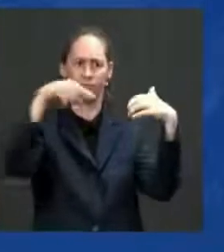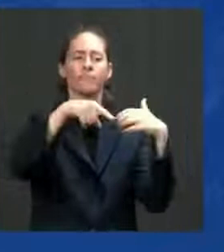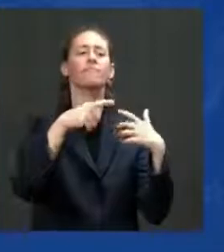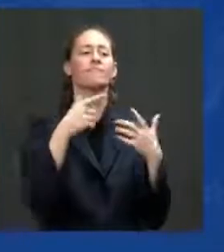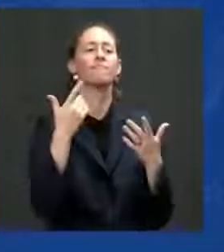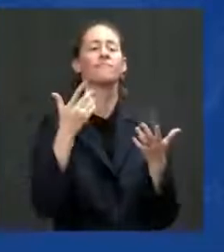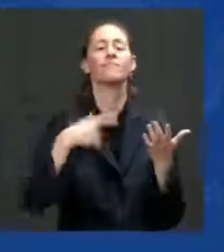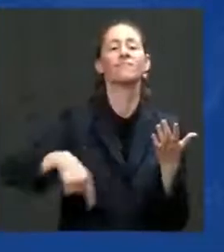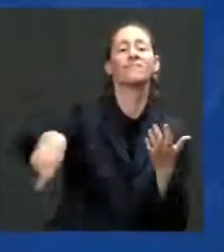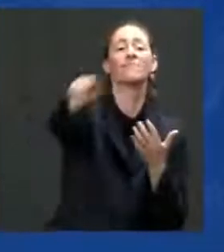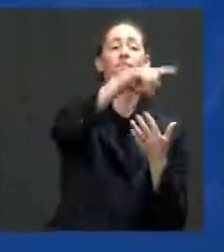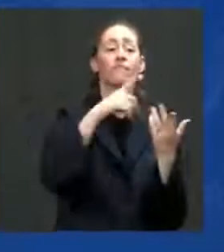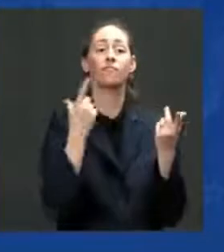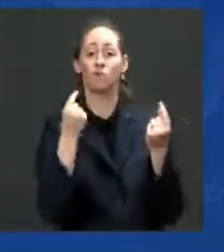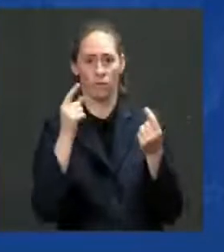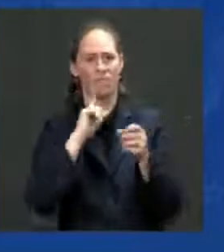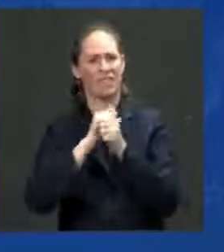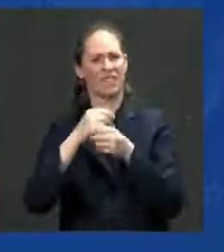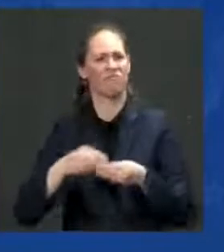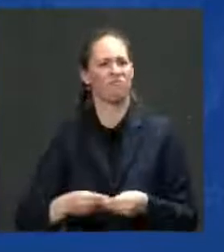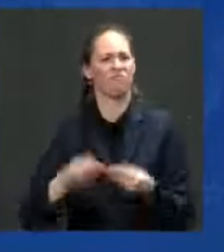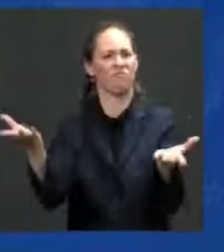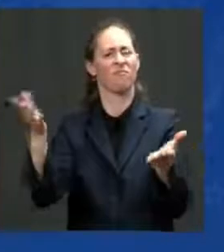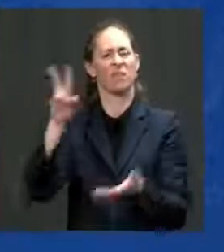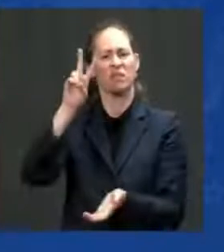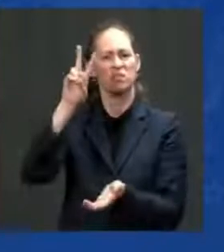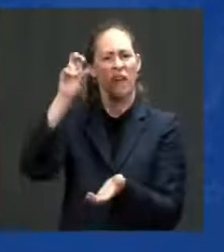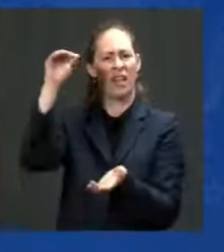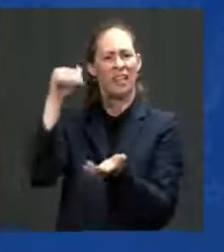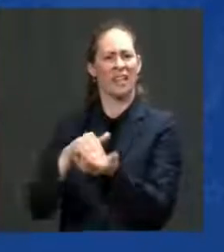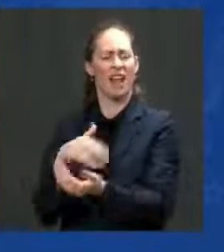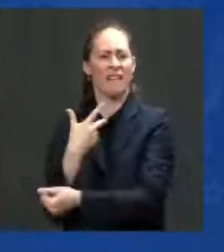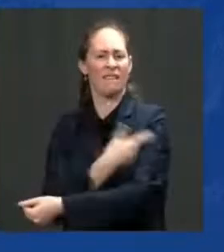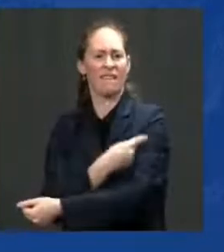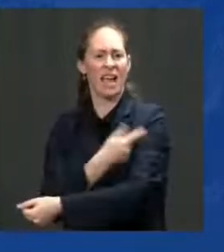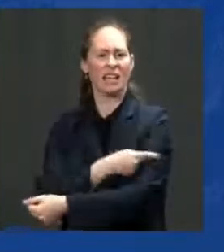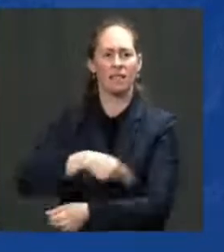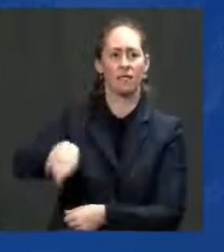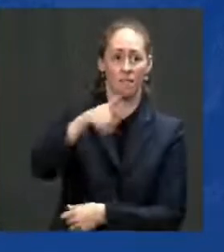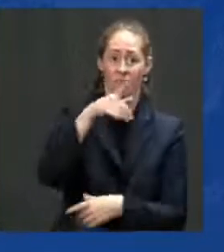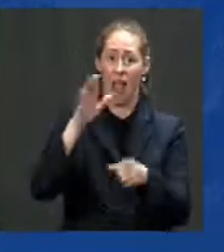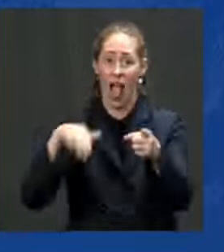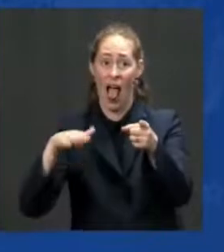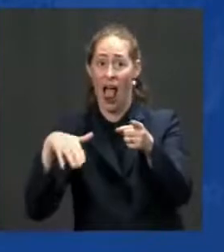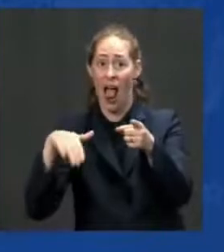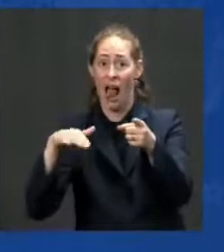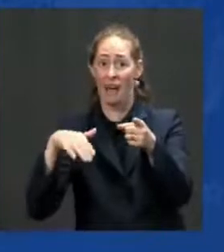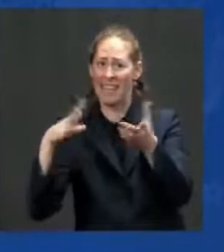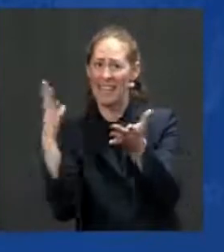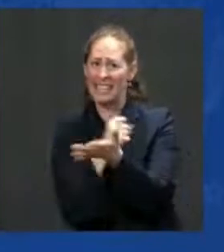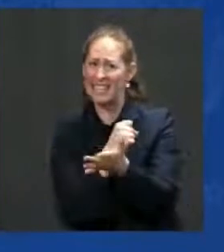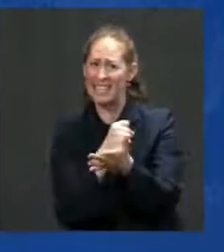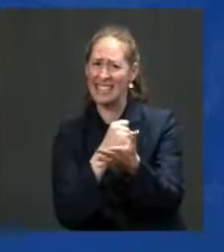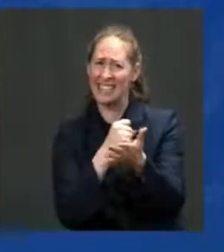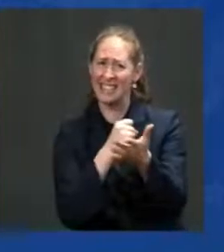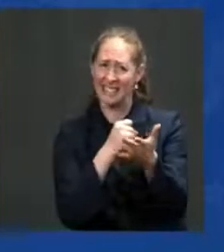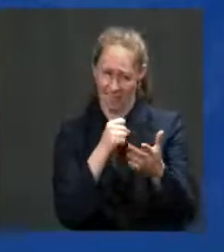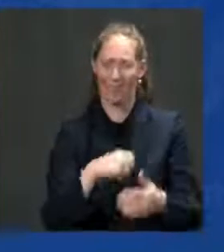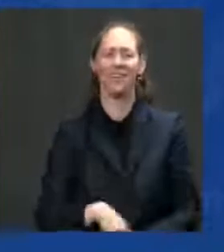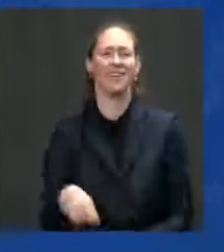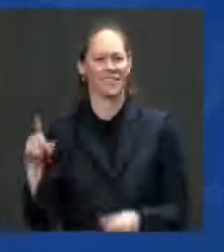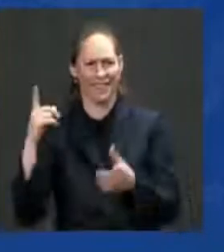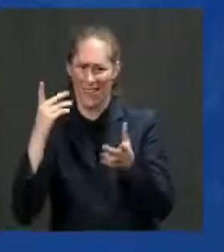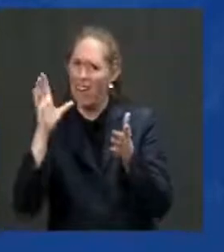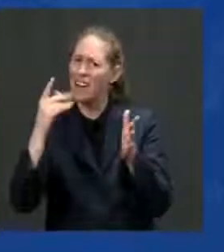200,000 vaccine shots. And y'all who don't have a shot, man, get one, okay? Amen. Get one. Get one, get